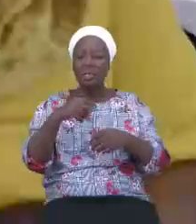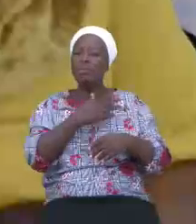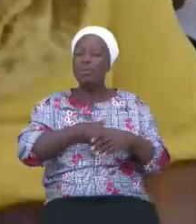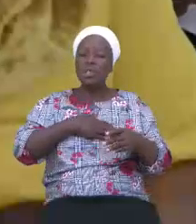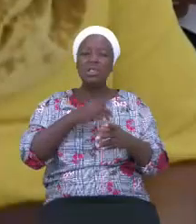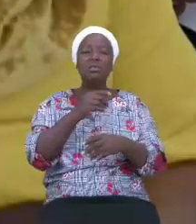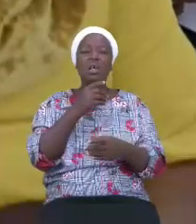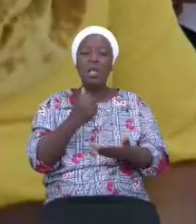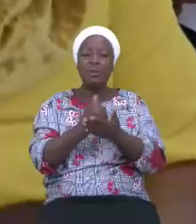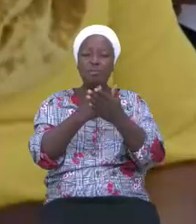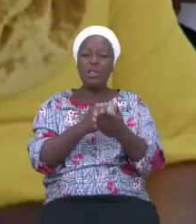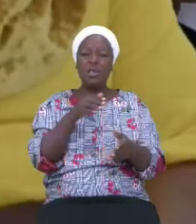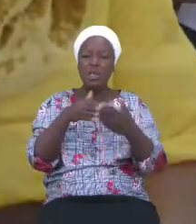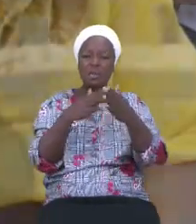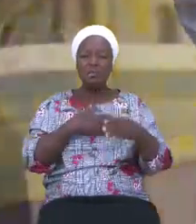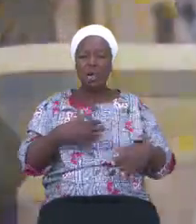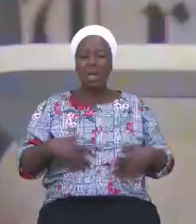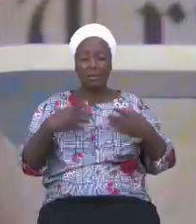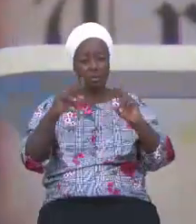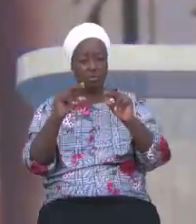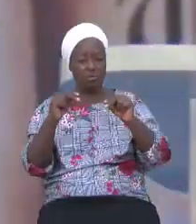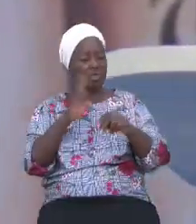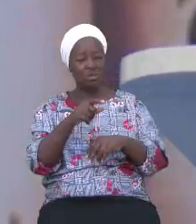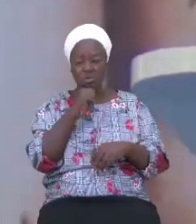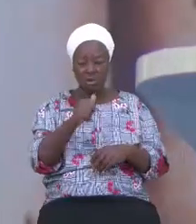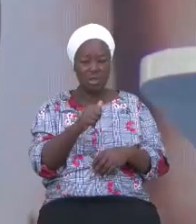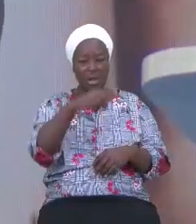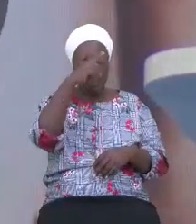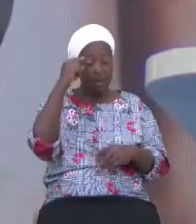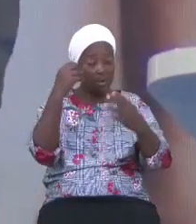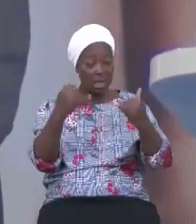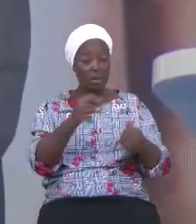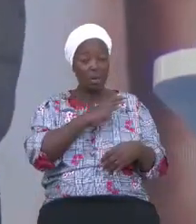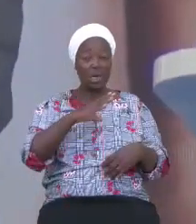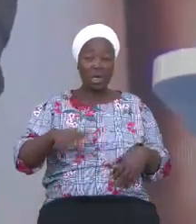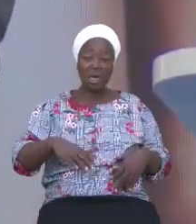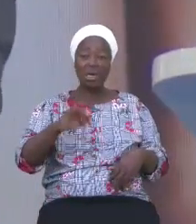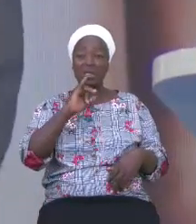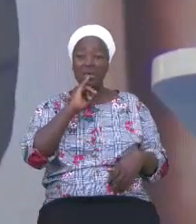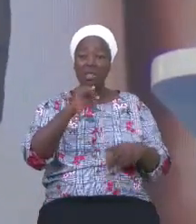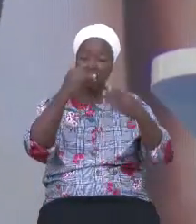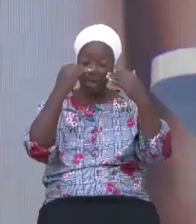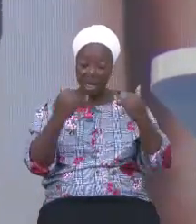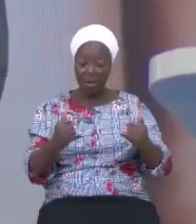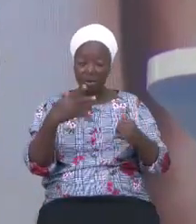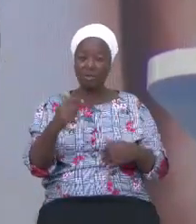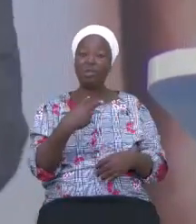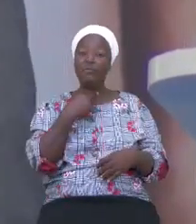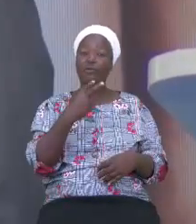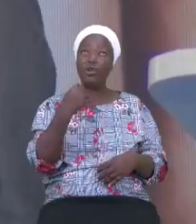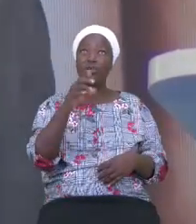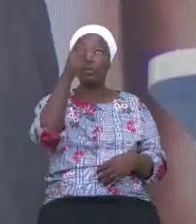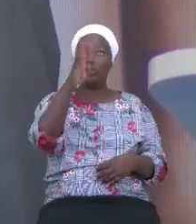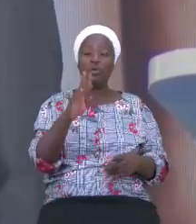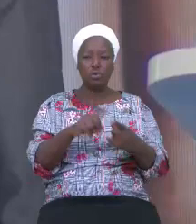my life. They will not, because now Christ is now the voice of God